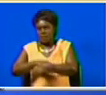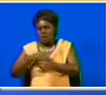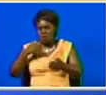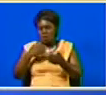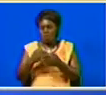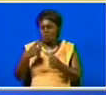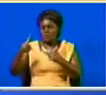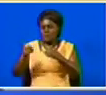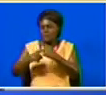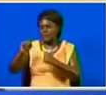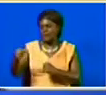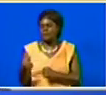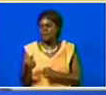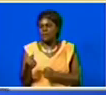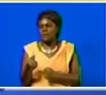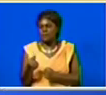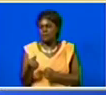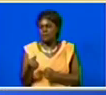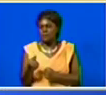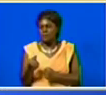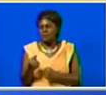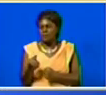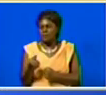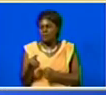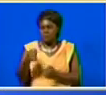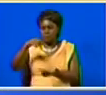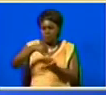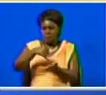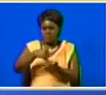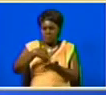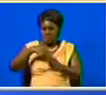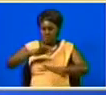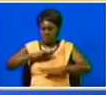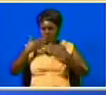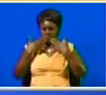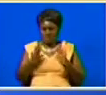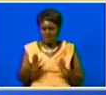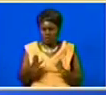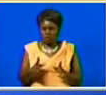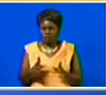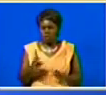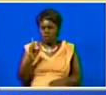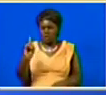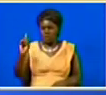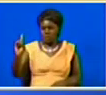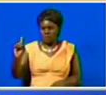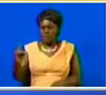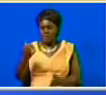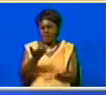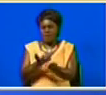approximately 6,000. Considering the foregoing, I'm satisfied that the prosecution has established